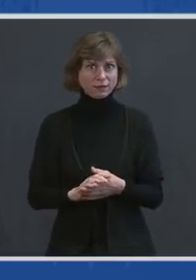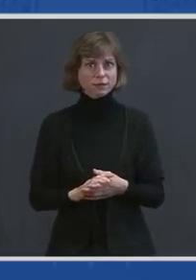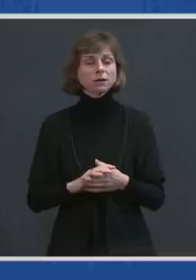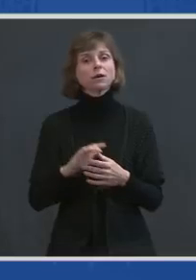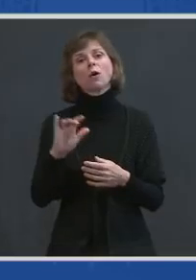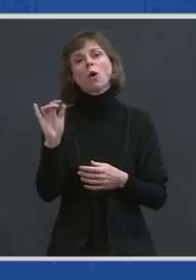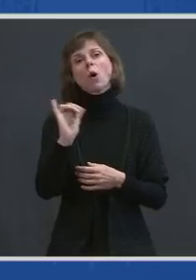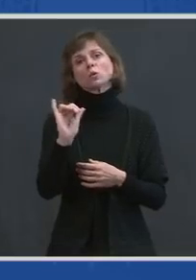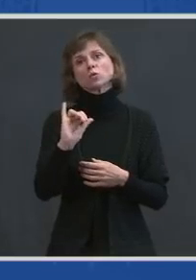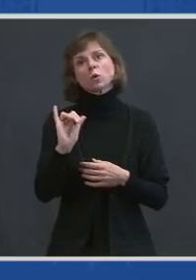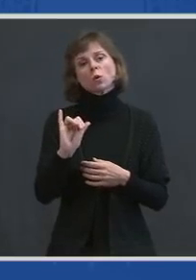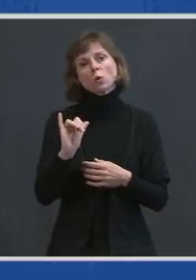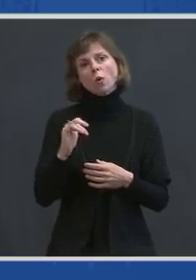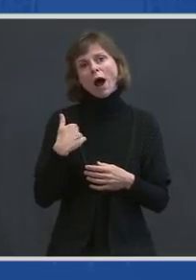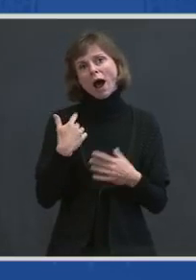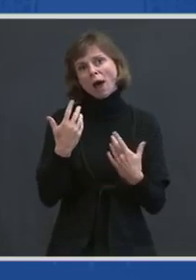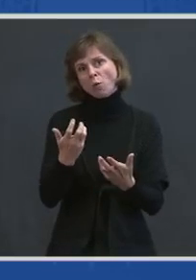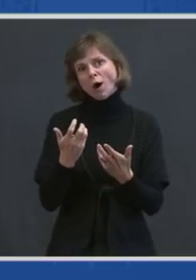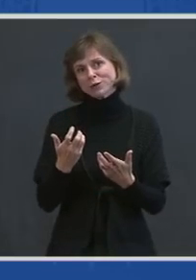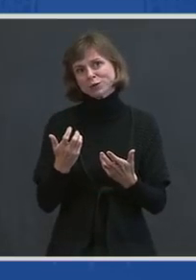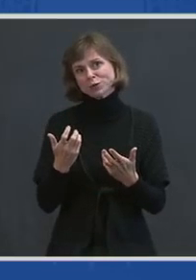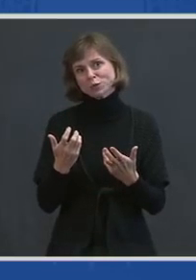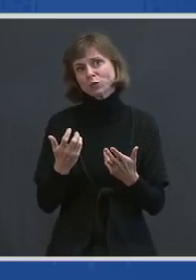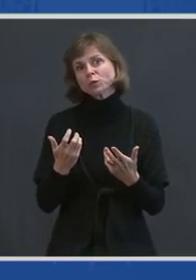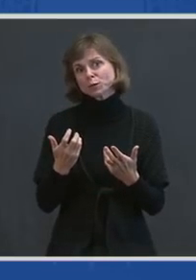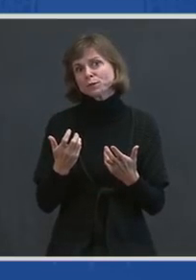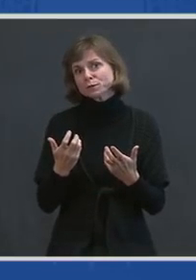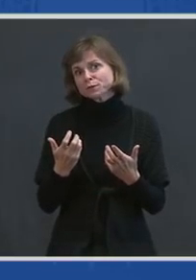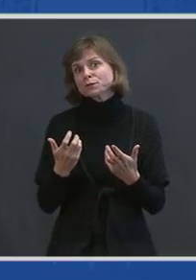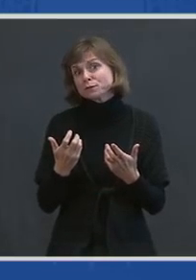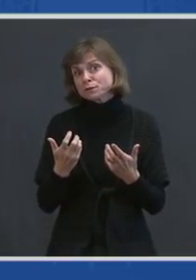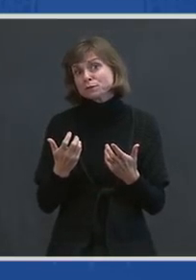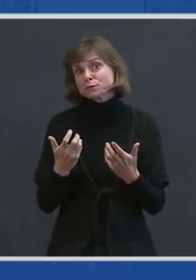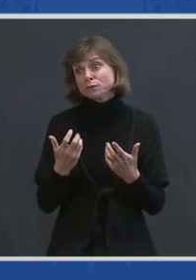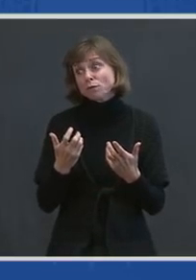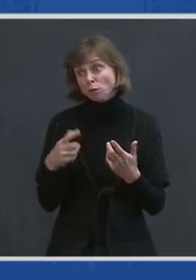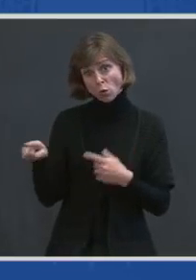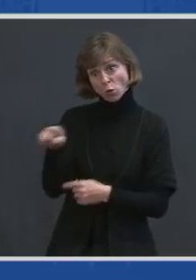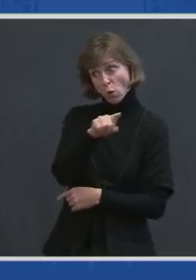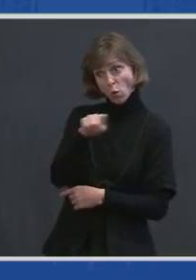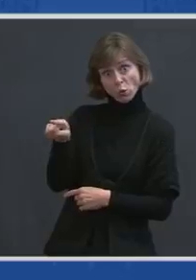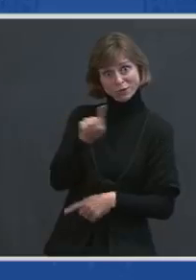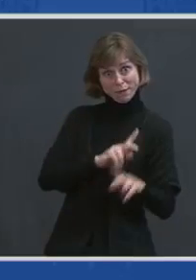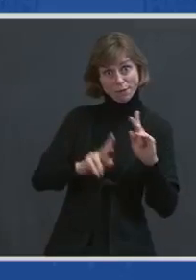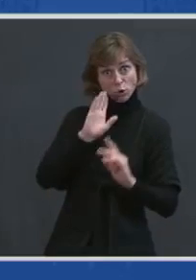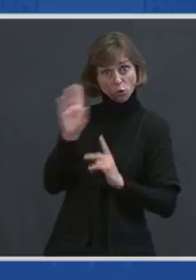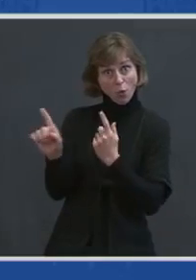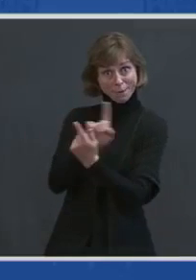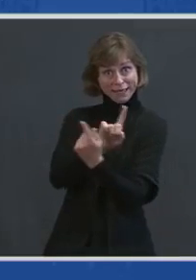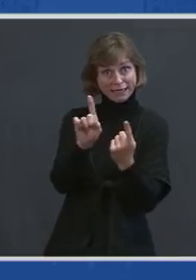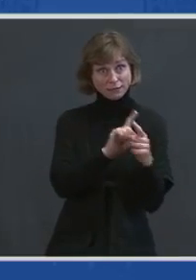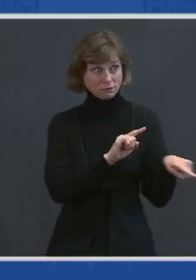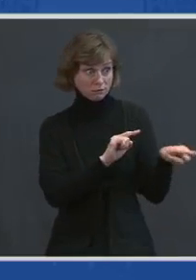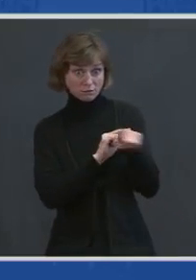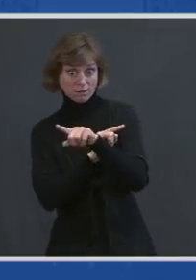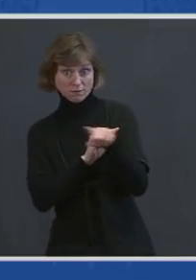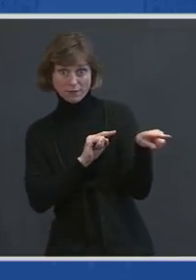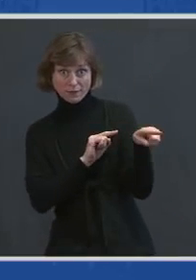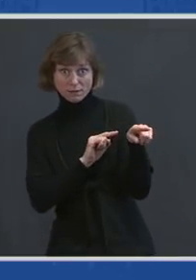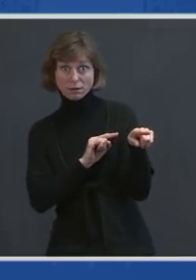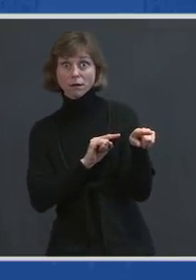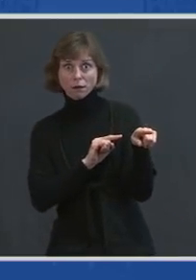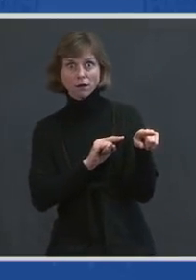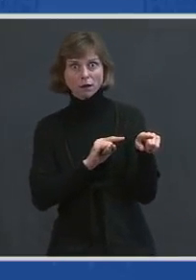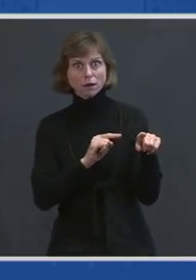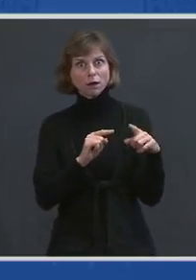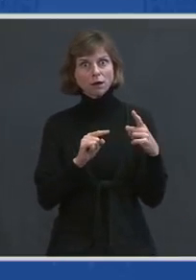also want to know people you're about to meet, the millions of people who are going to help with